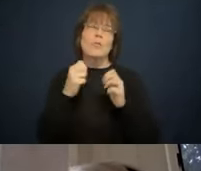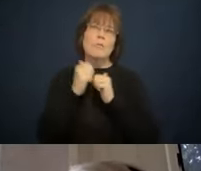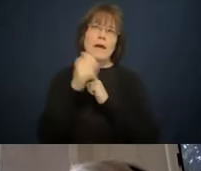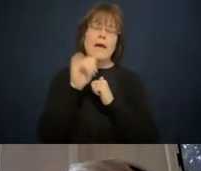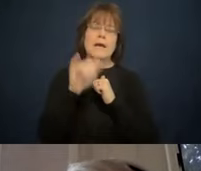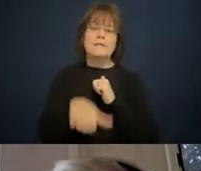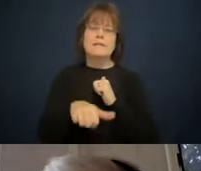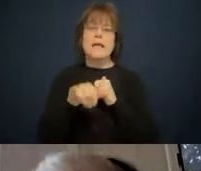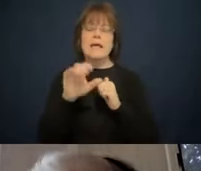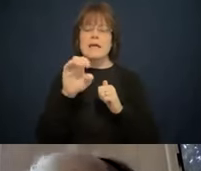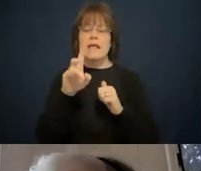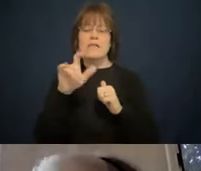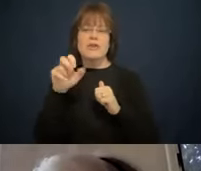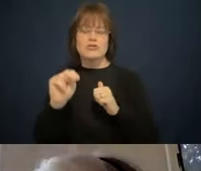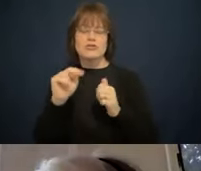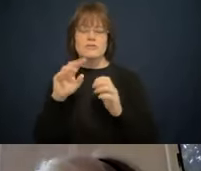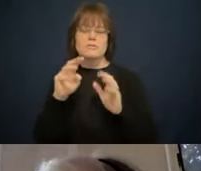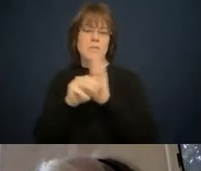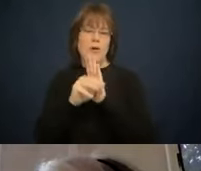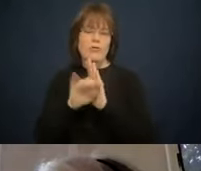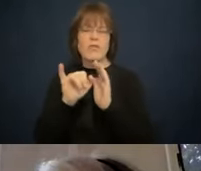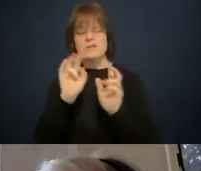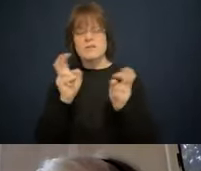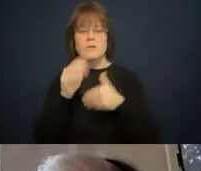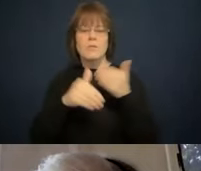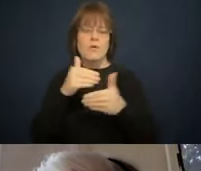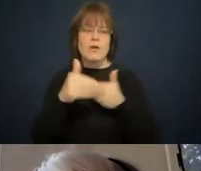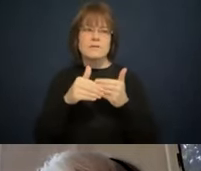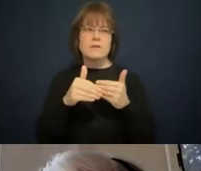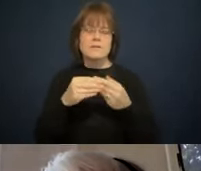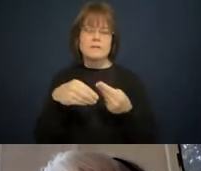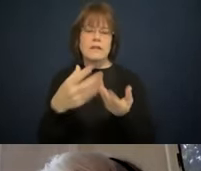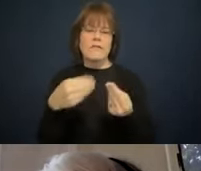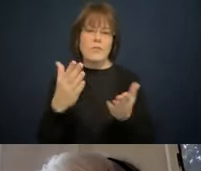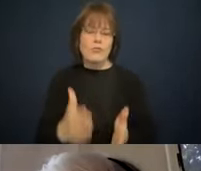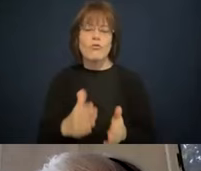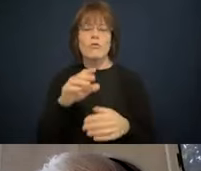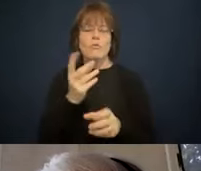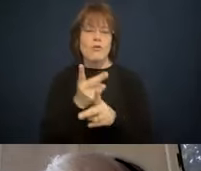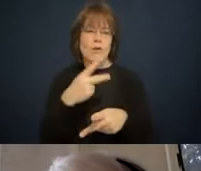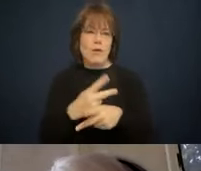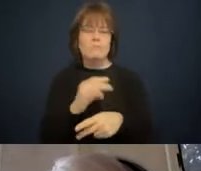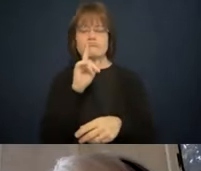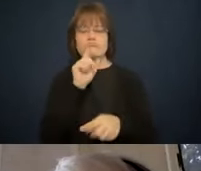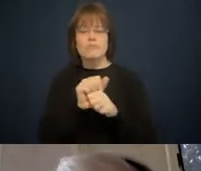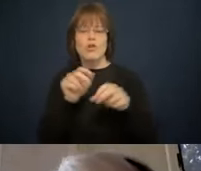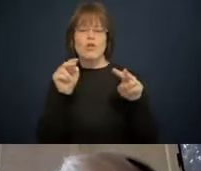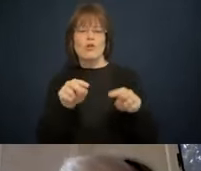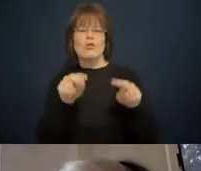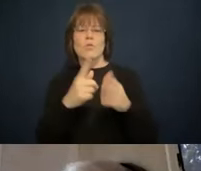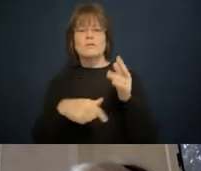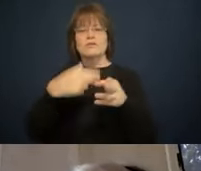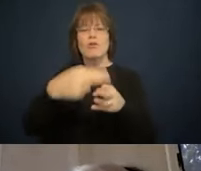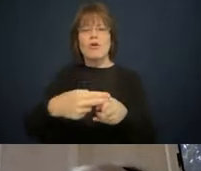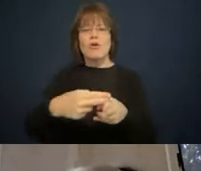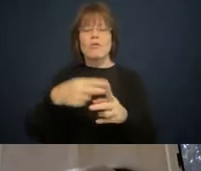gridded digital elevation model, which is sort of the process deliverable nominal product, and actually look at the what's called the